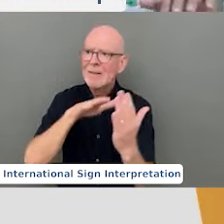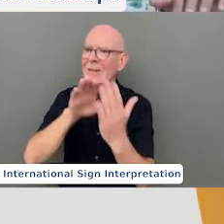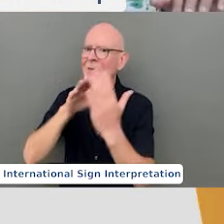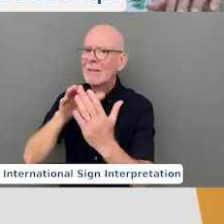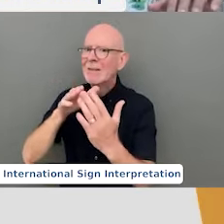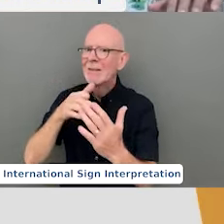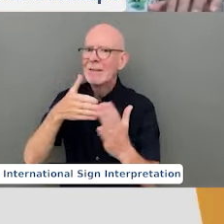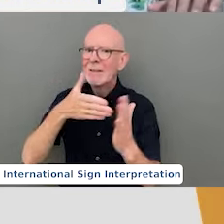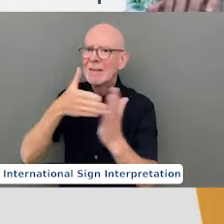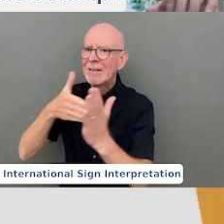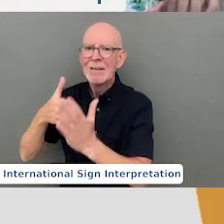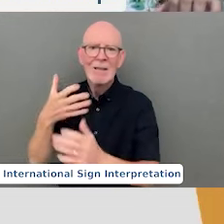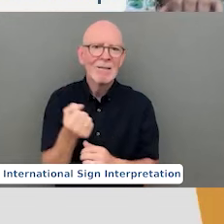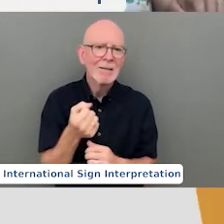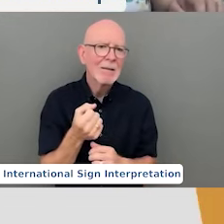Next.